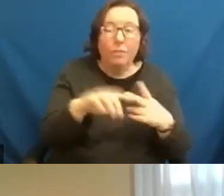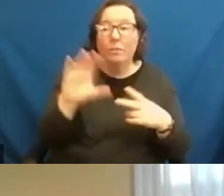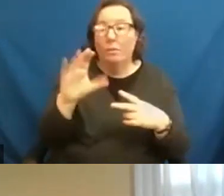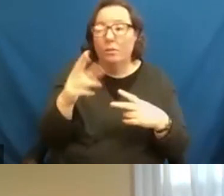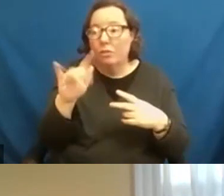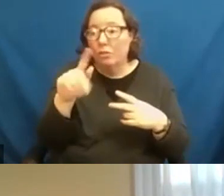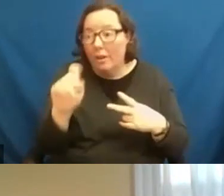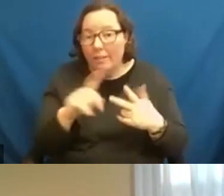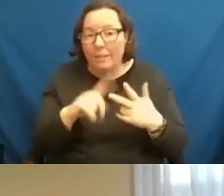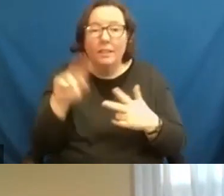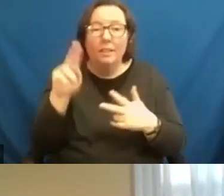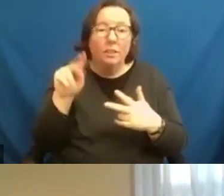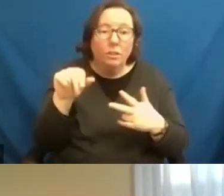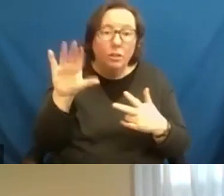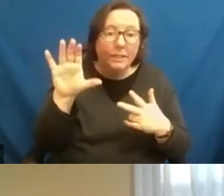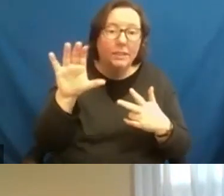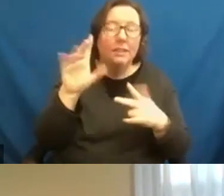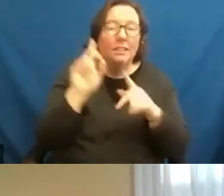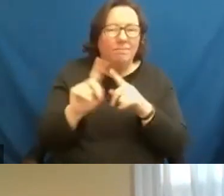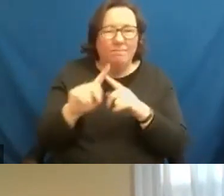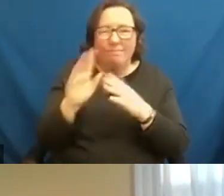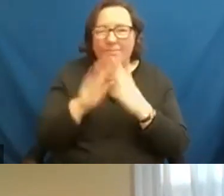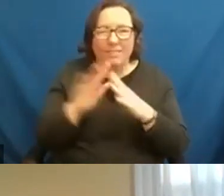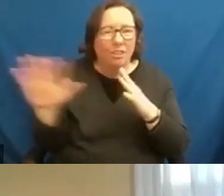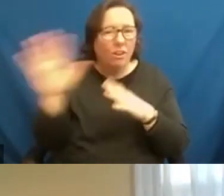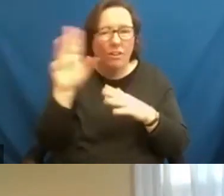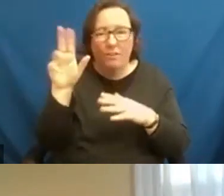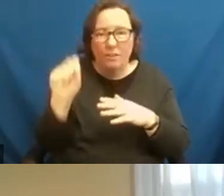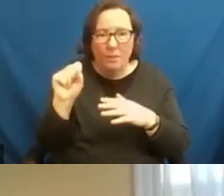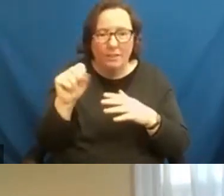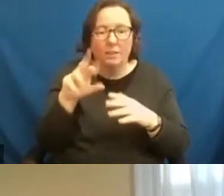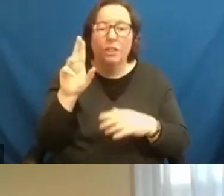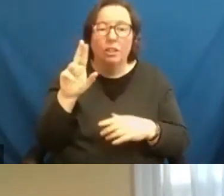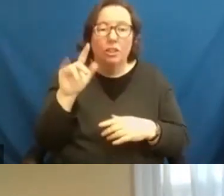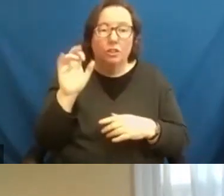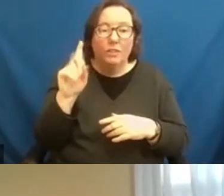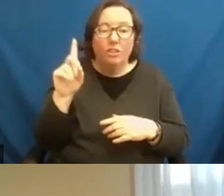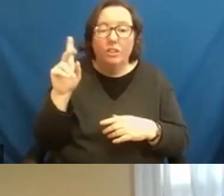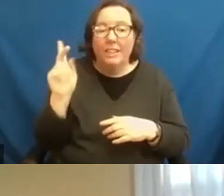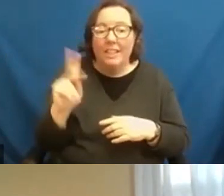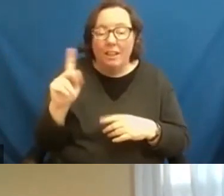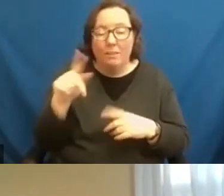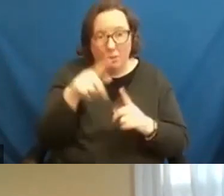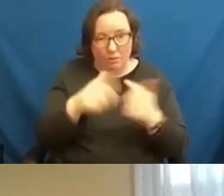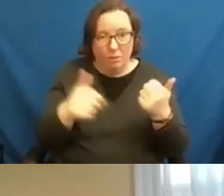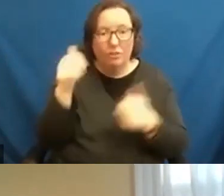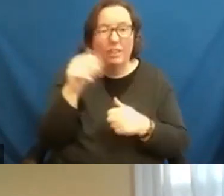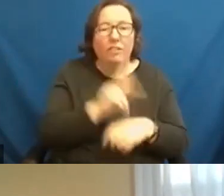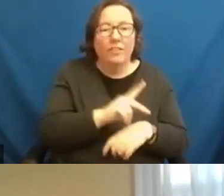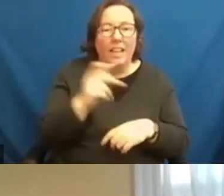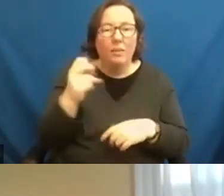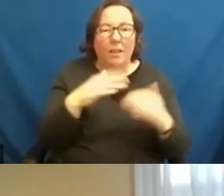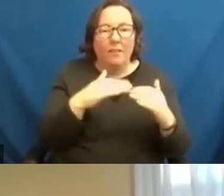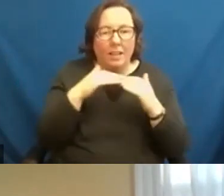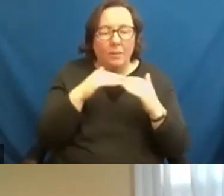New York City, and across the country. Richard Kallenberg is the director of K-12 Equity and the senior fellow at the